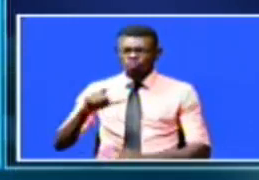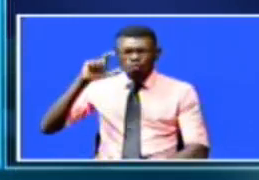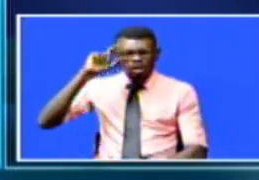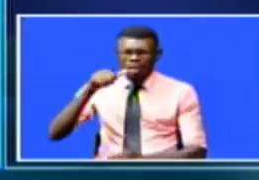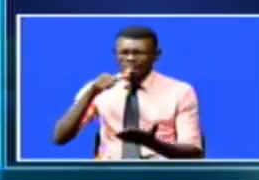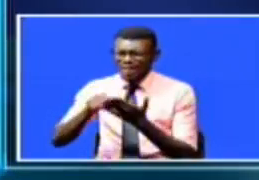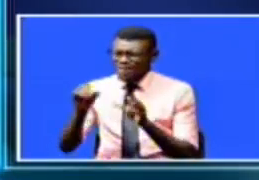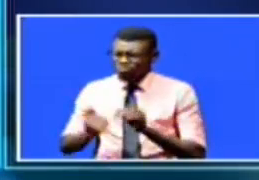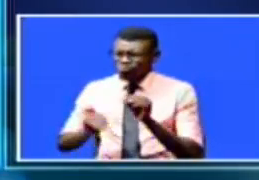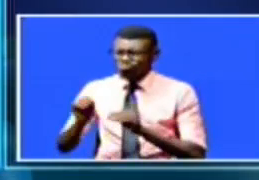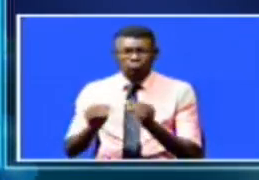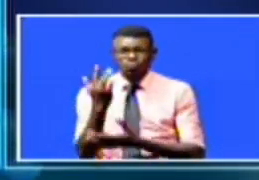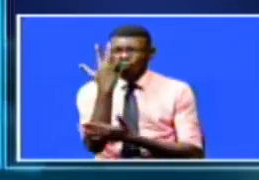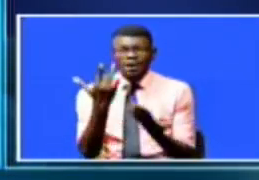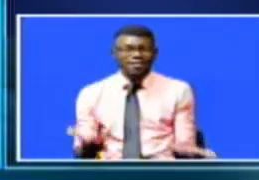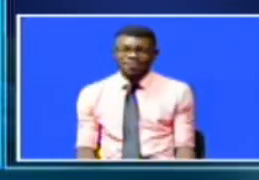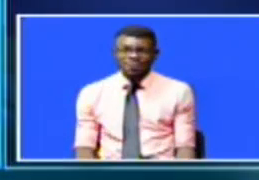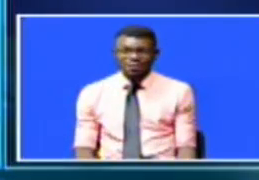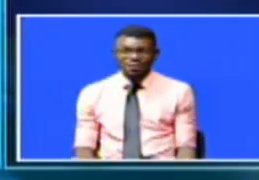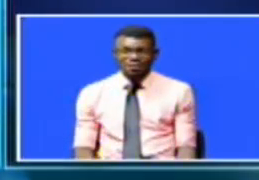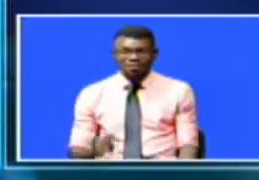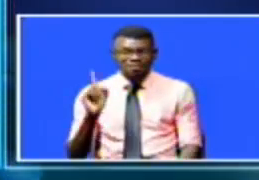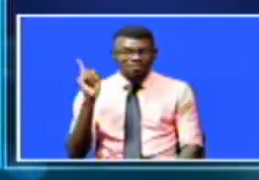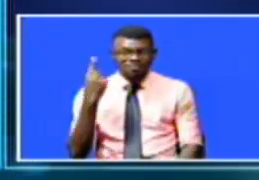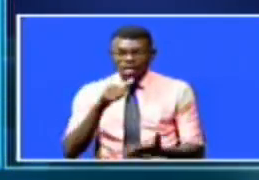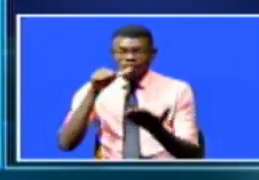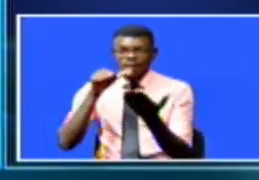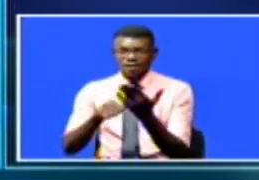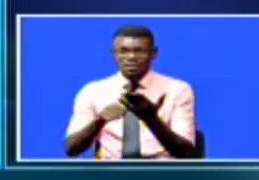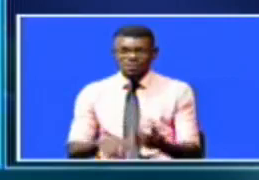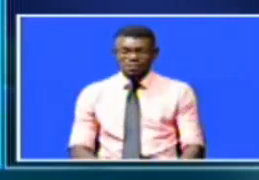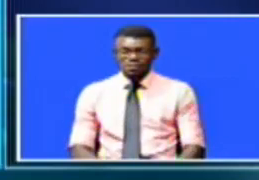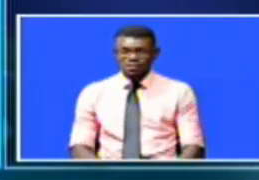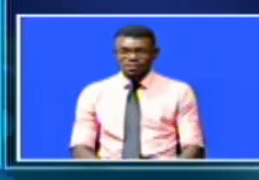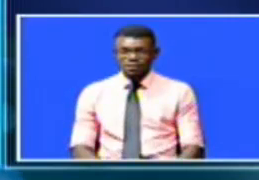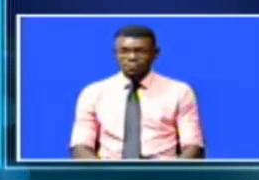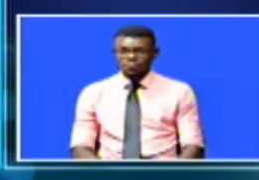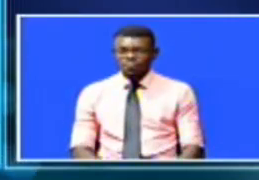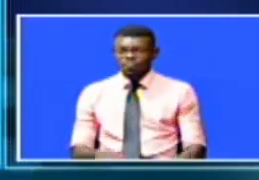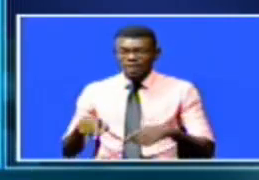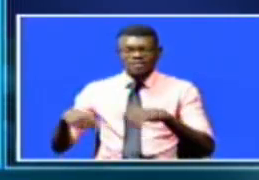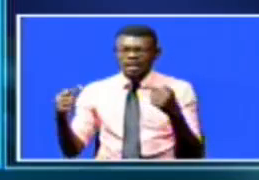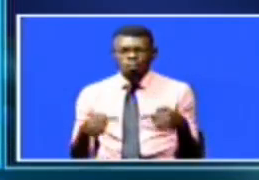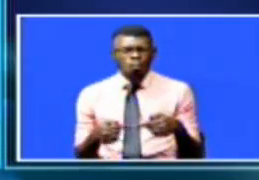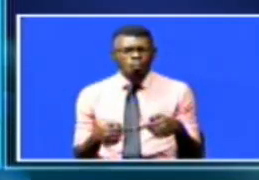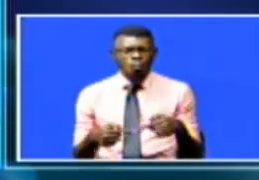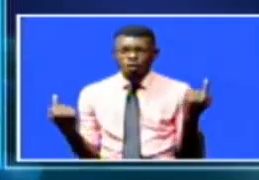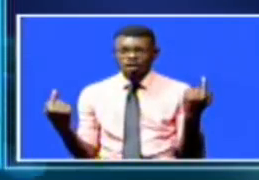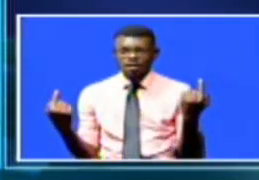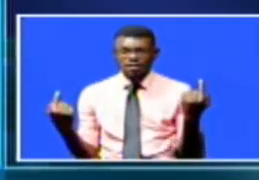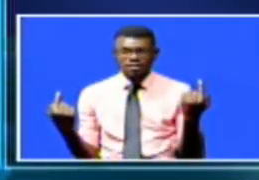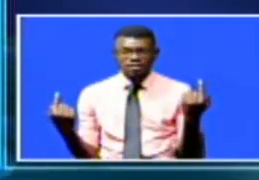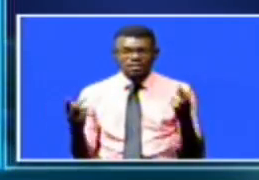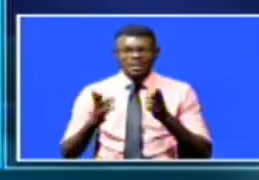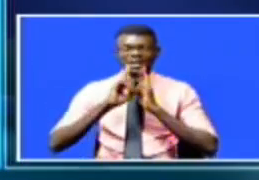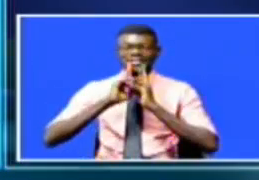Orengo. Because when you read the first letter, it says that he was disputing the outcome of